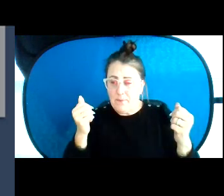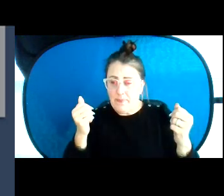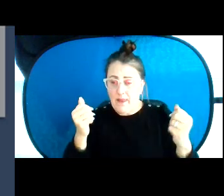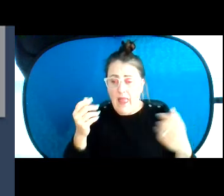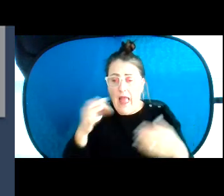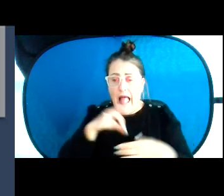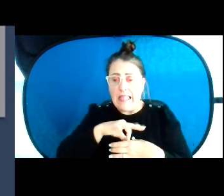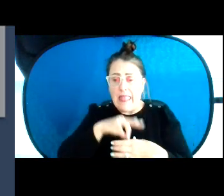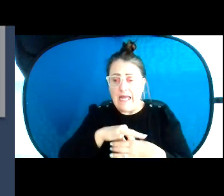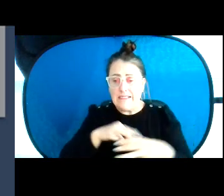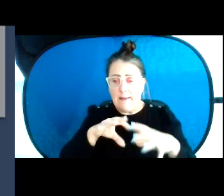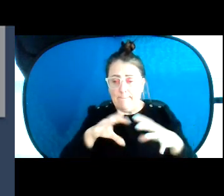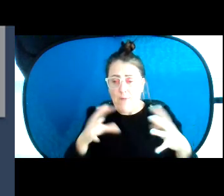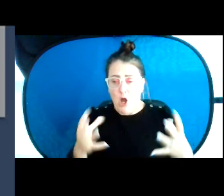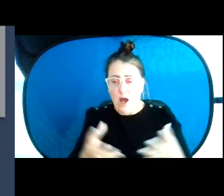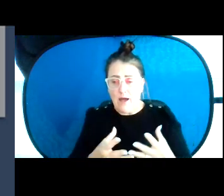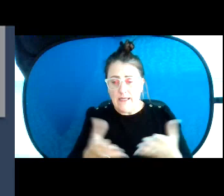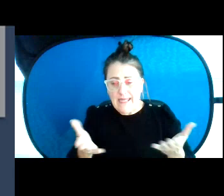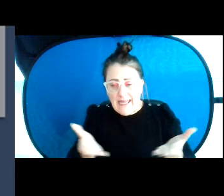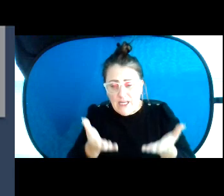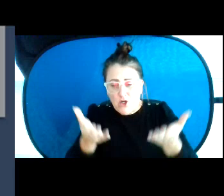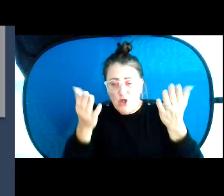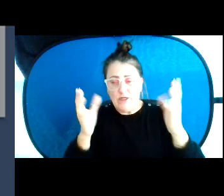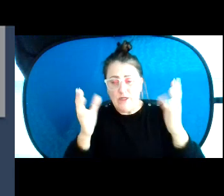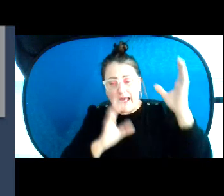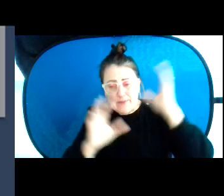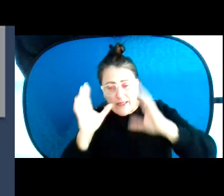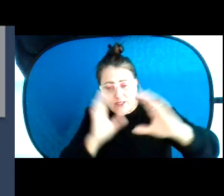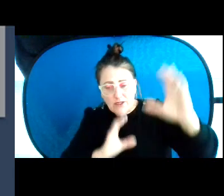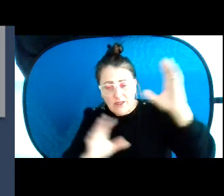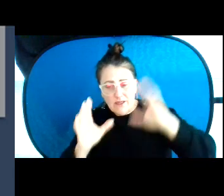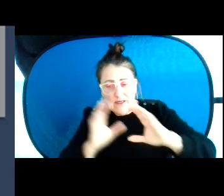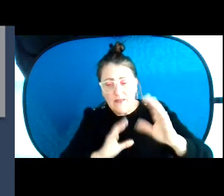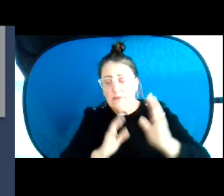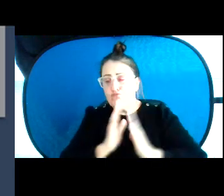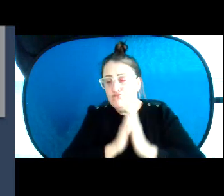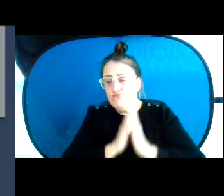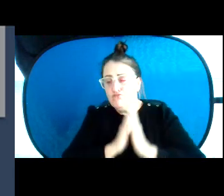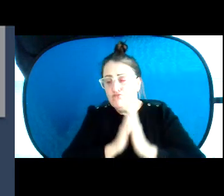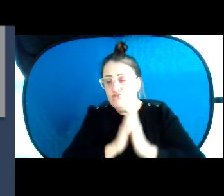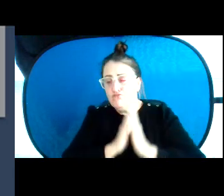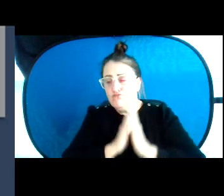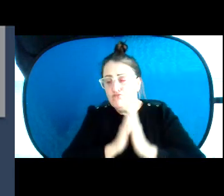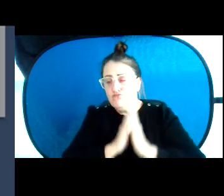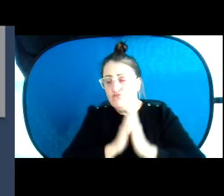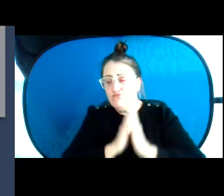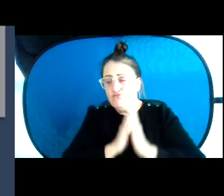the help of the IEAC, are encouraging exploration. That is a seat of innovation. We are doing that.